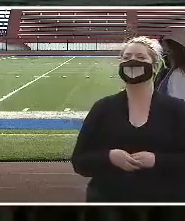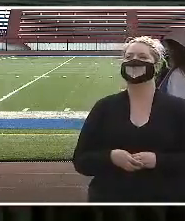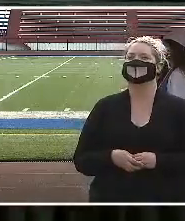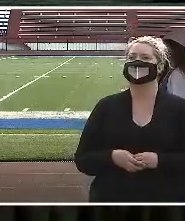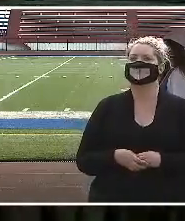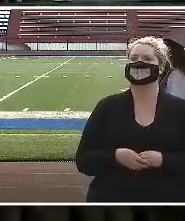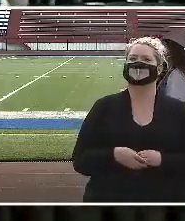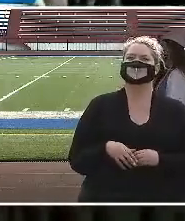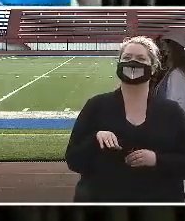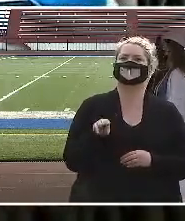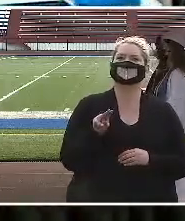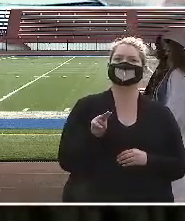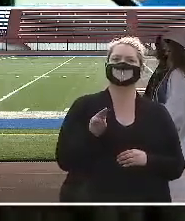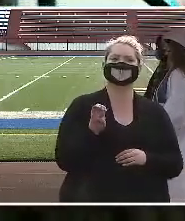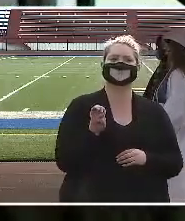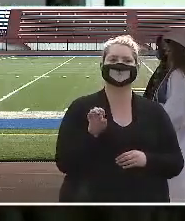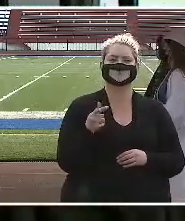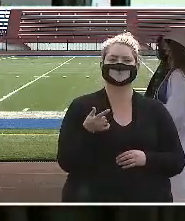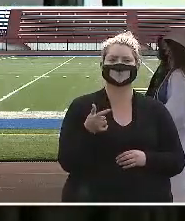Nathan Warren.